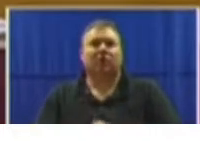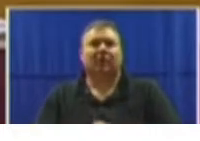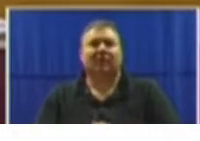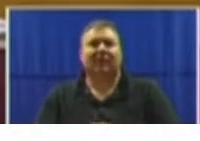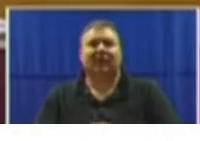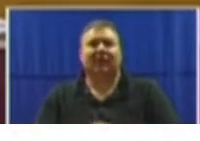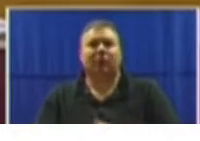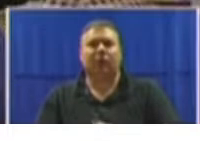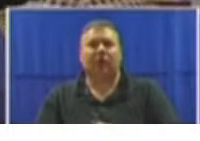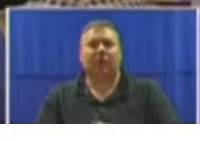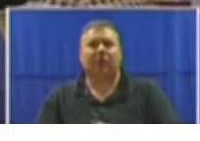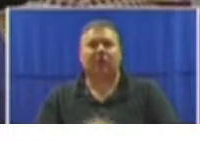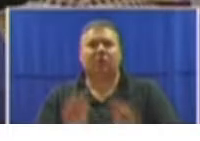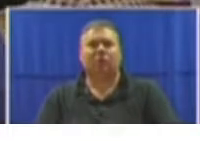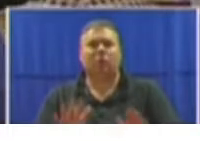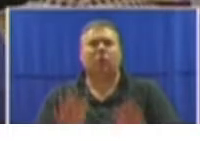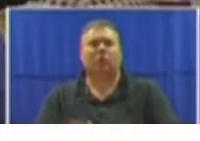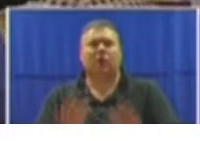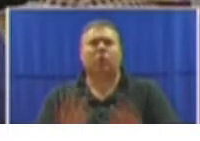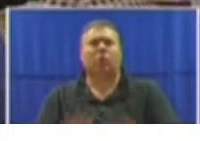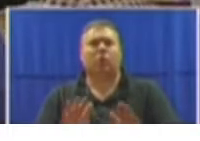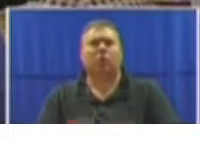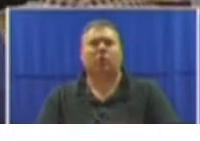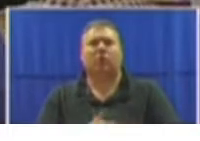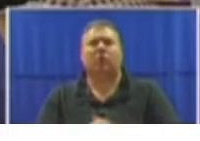order, order.